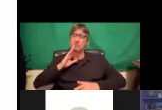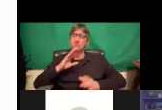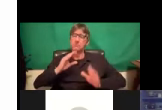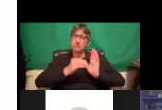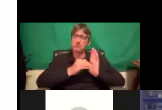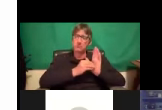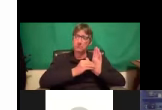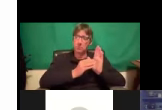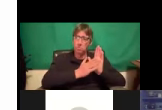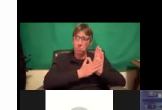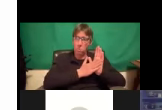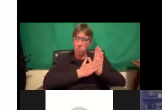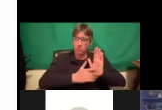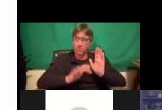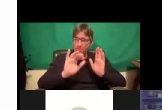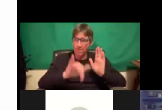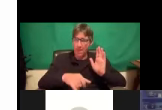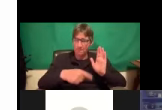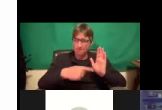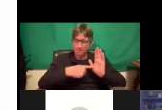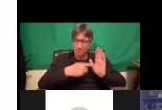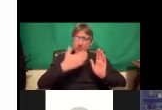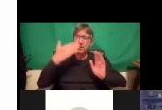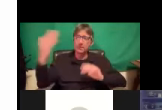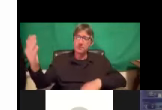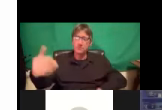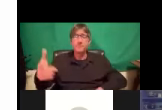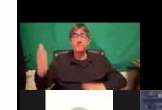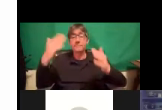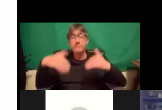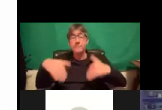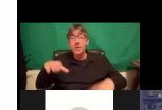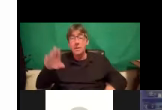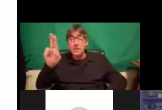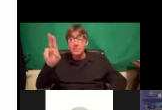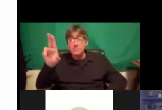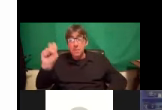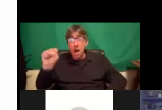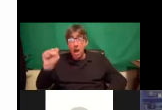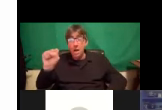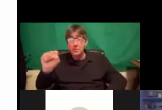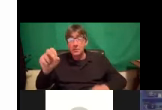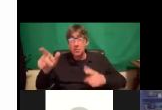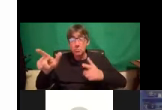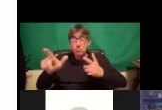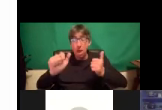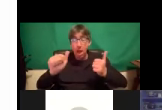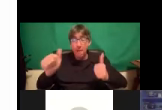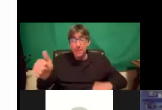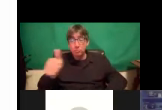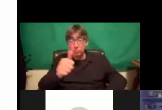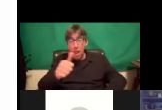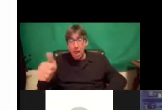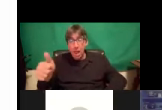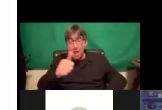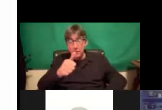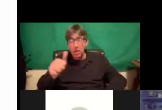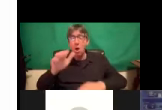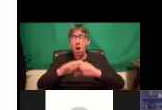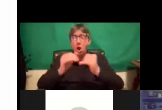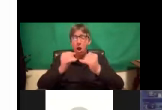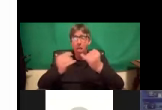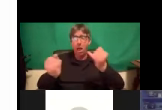question, the bus and rapid transit schedules, we are currently expecting those to be available online in early March, but we'll